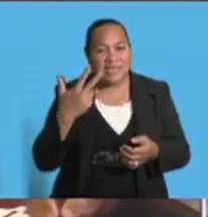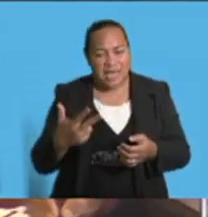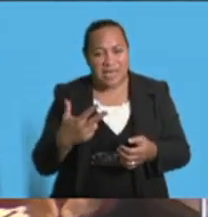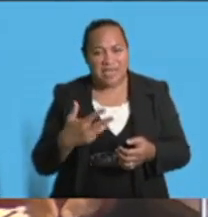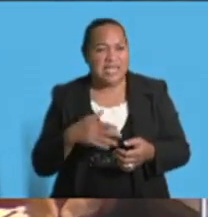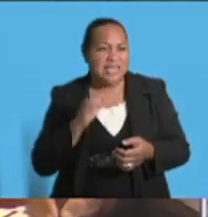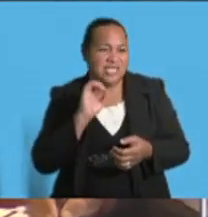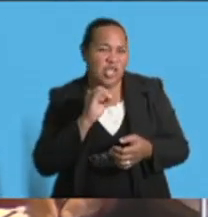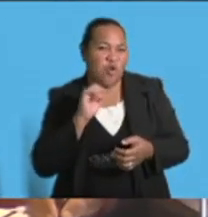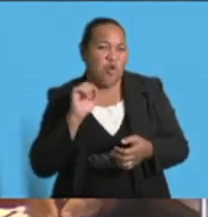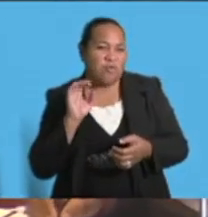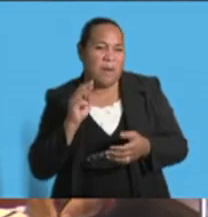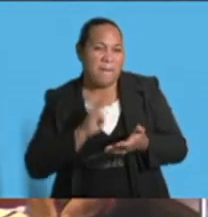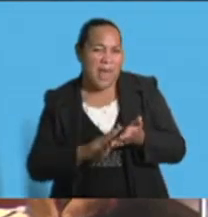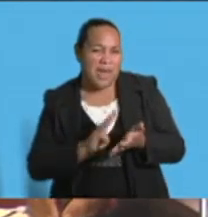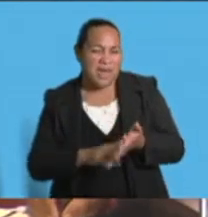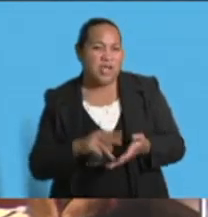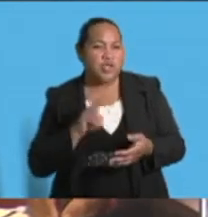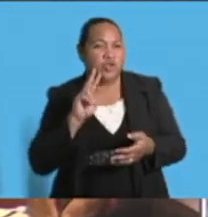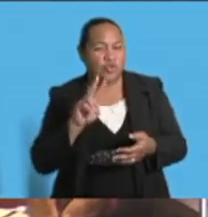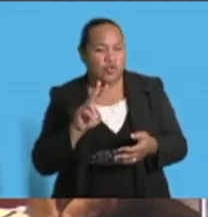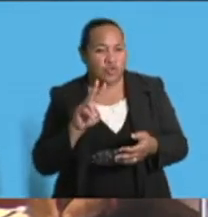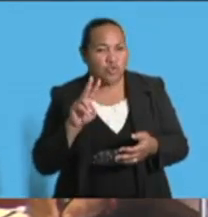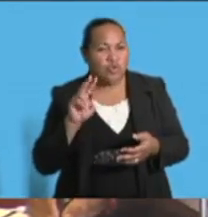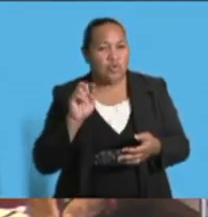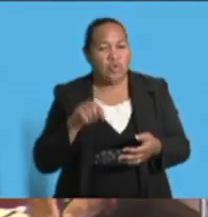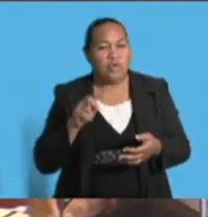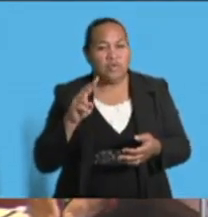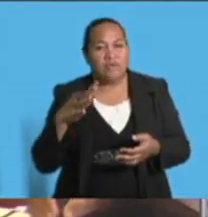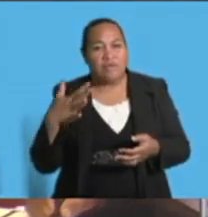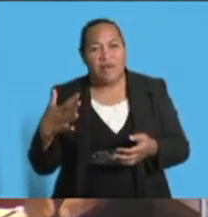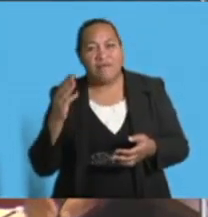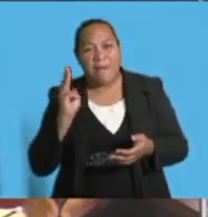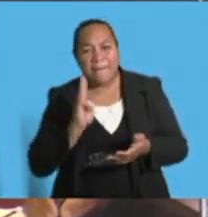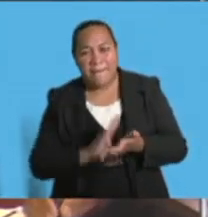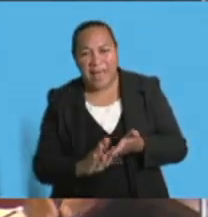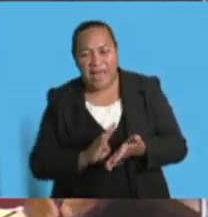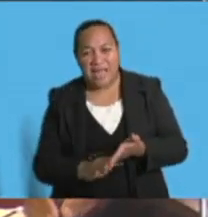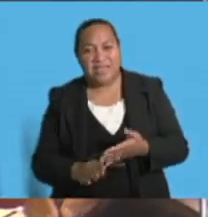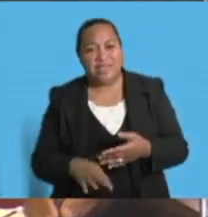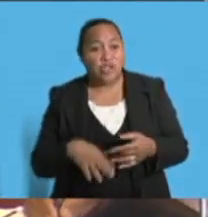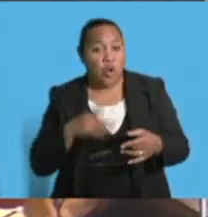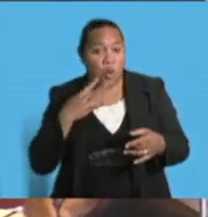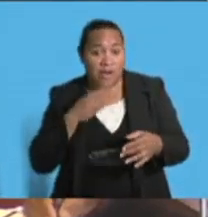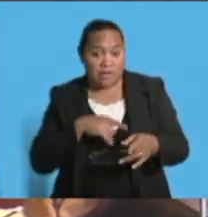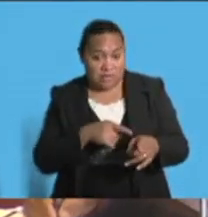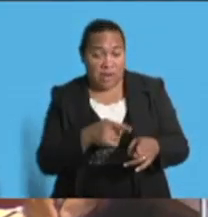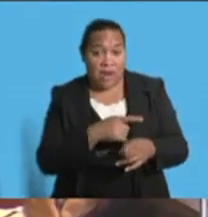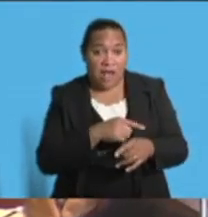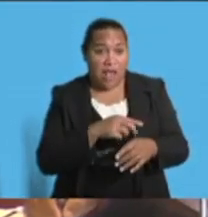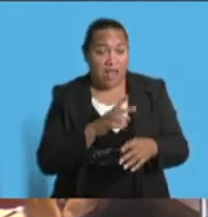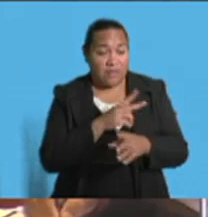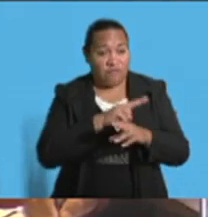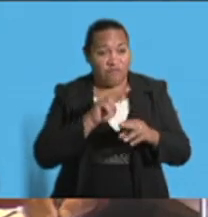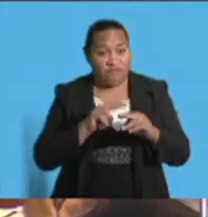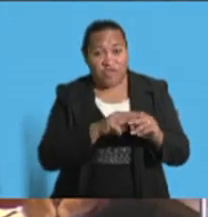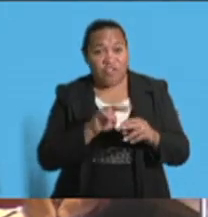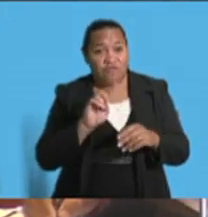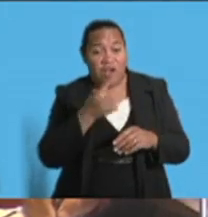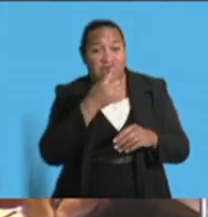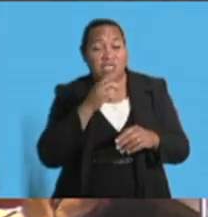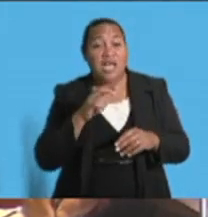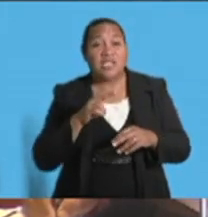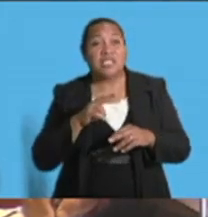1.0 billion. 2000, 1.35 billion. And only after we came to power, in 2007 it